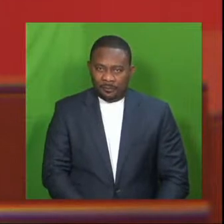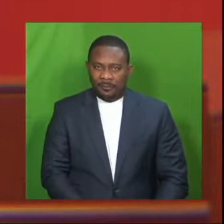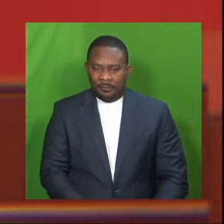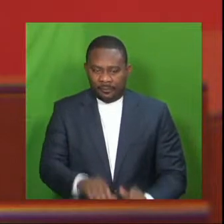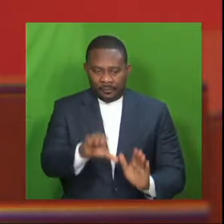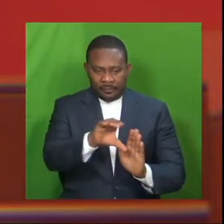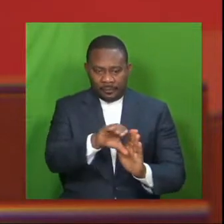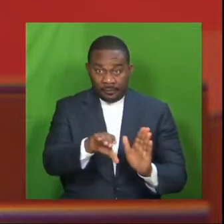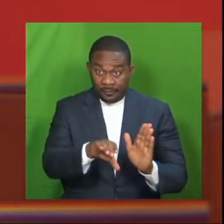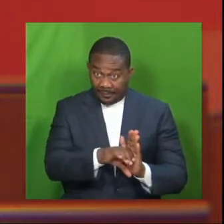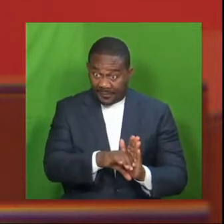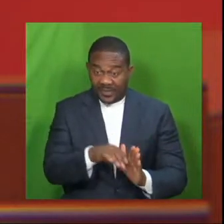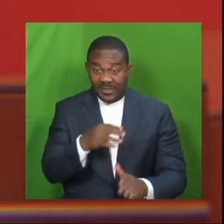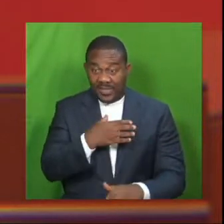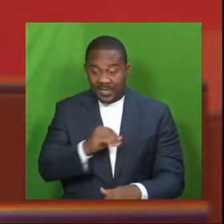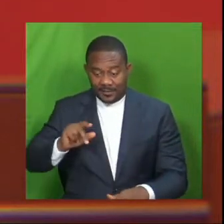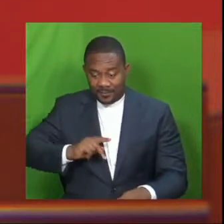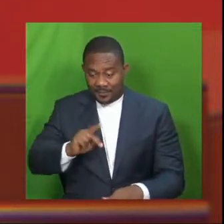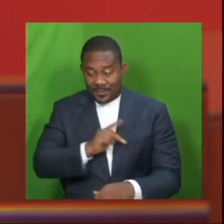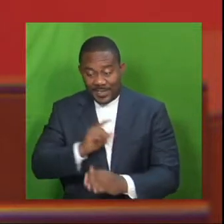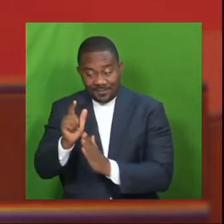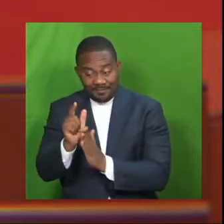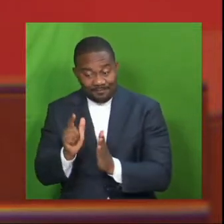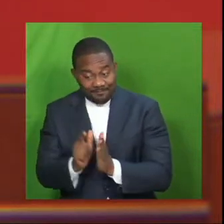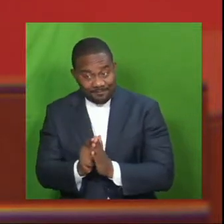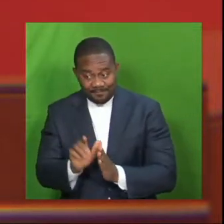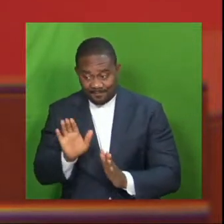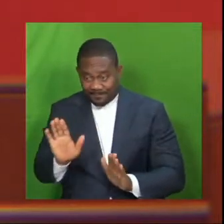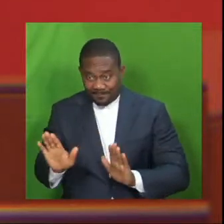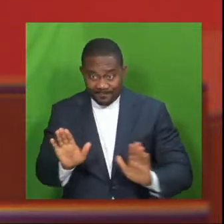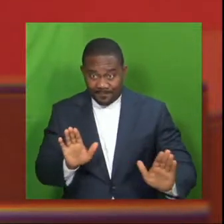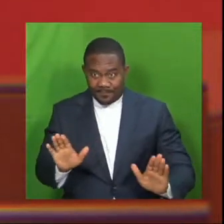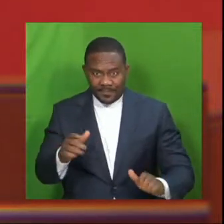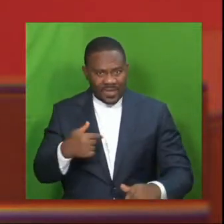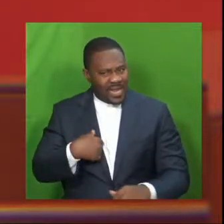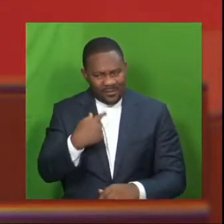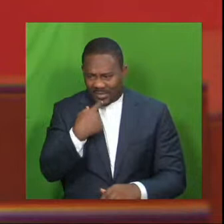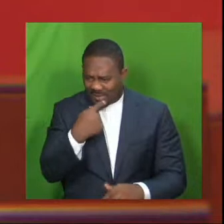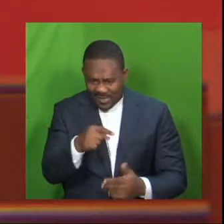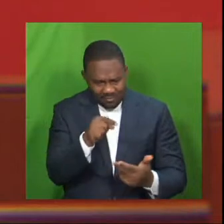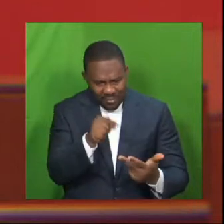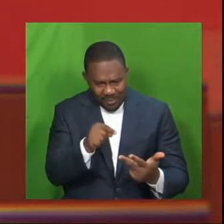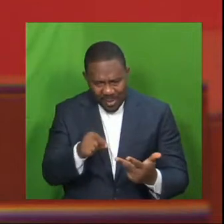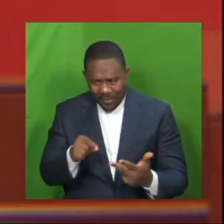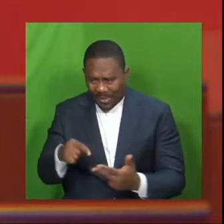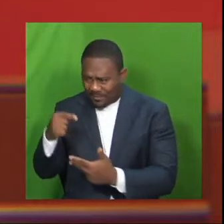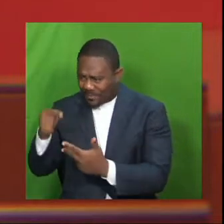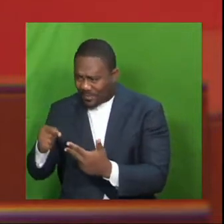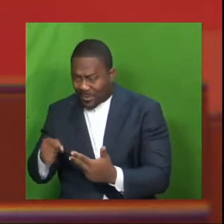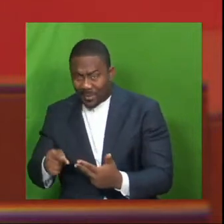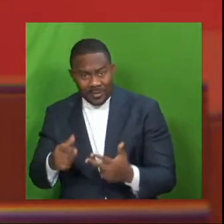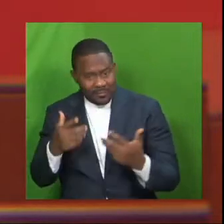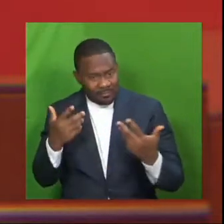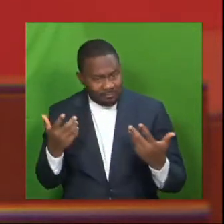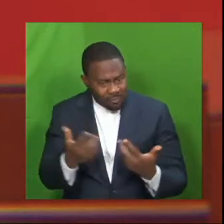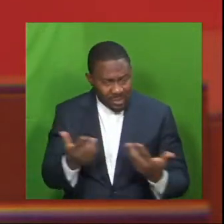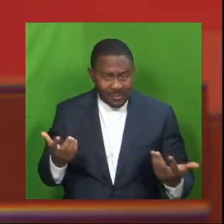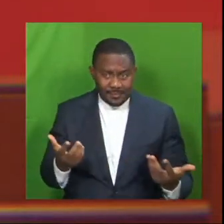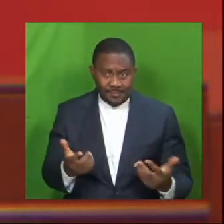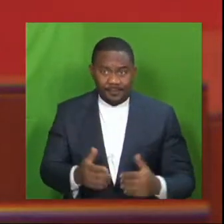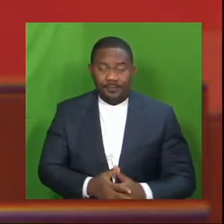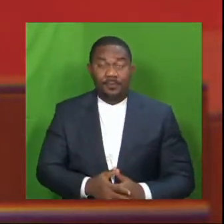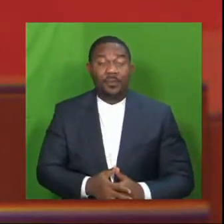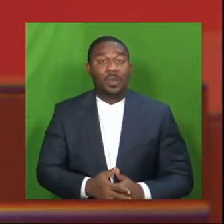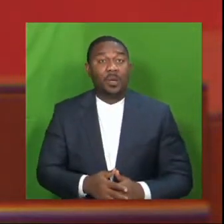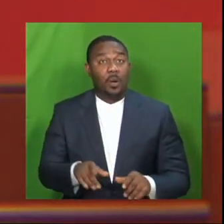and outstanding orders, I have referred to all these provisions. The areas of